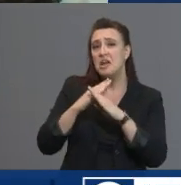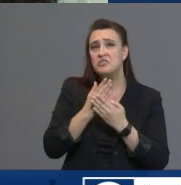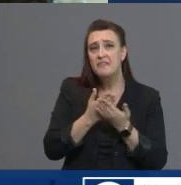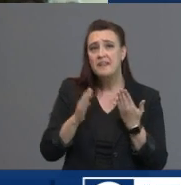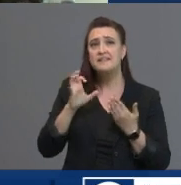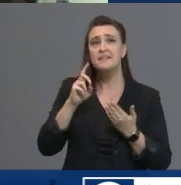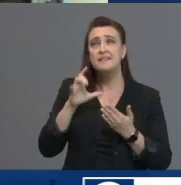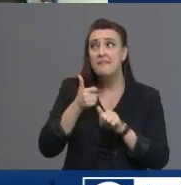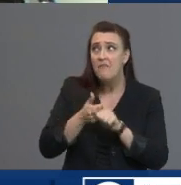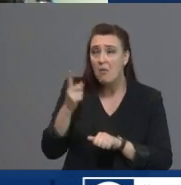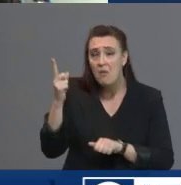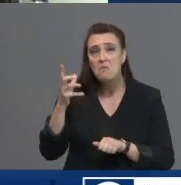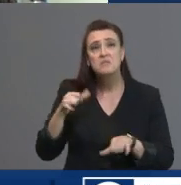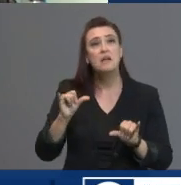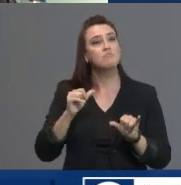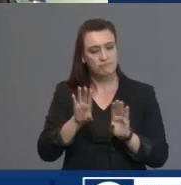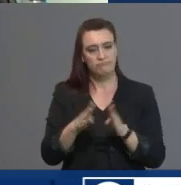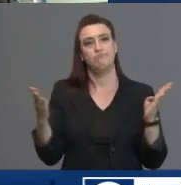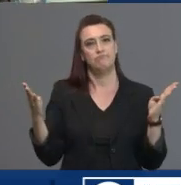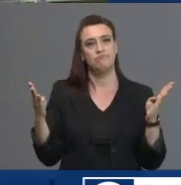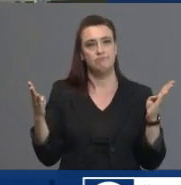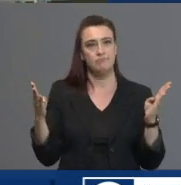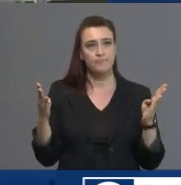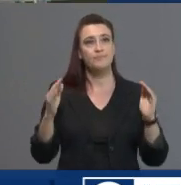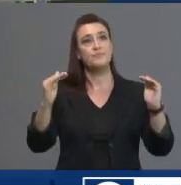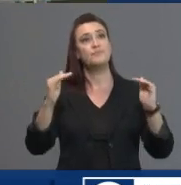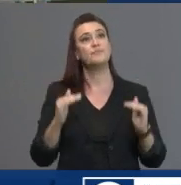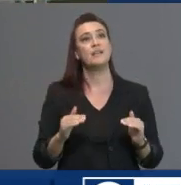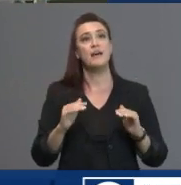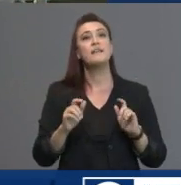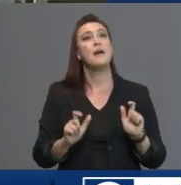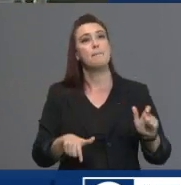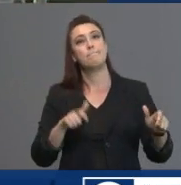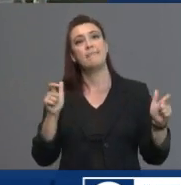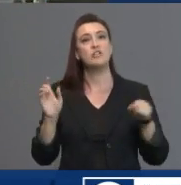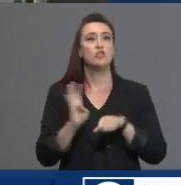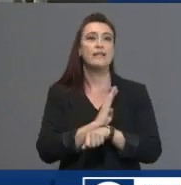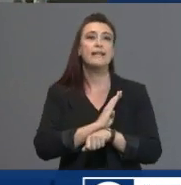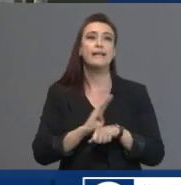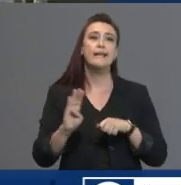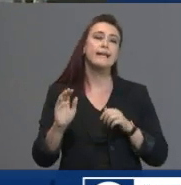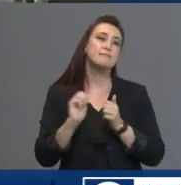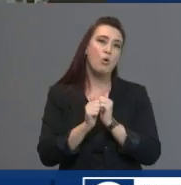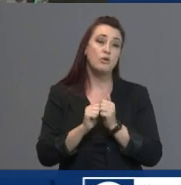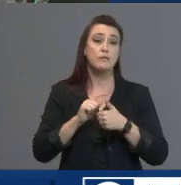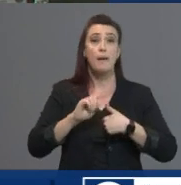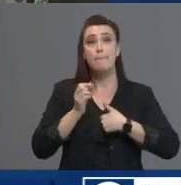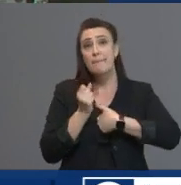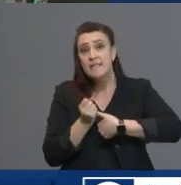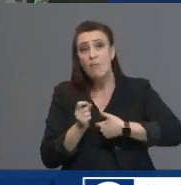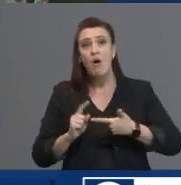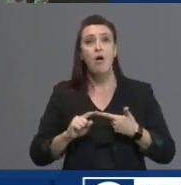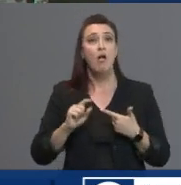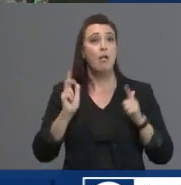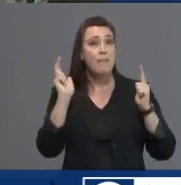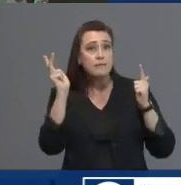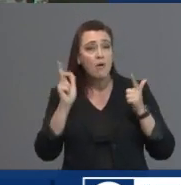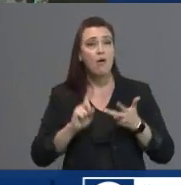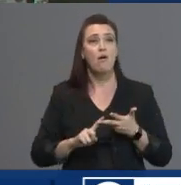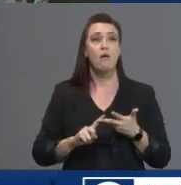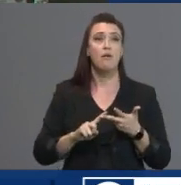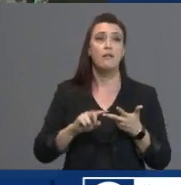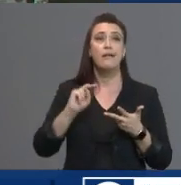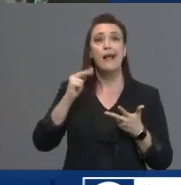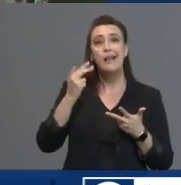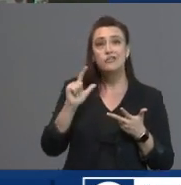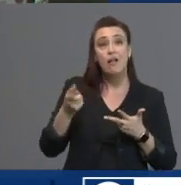and CDC guidelines. And also, Major League sports. This includes Major League Baseball, the